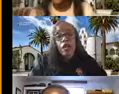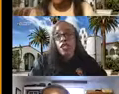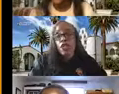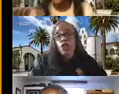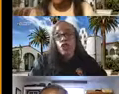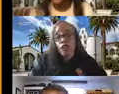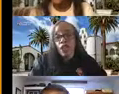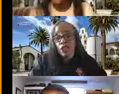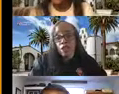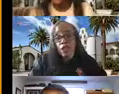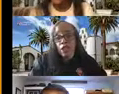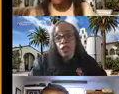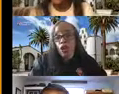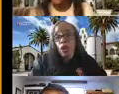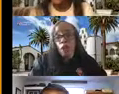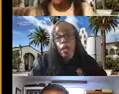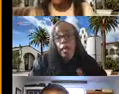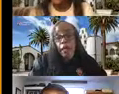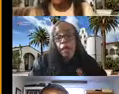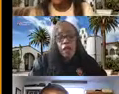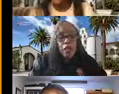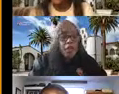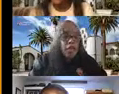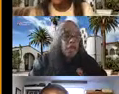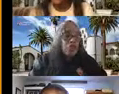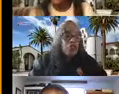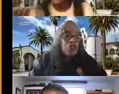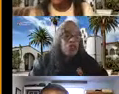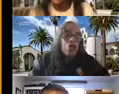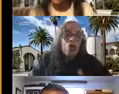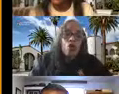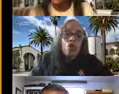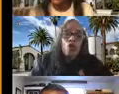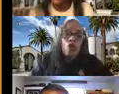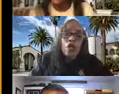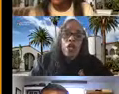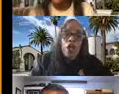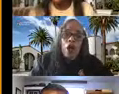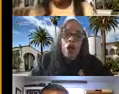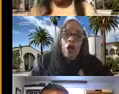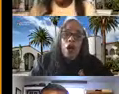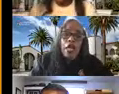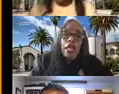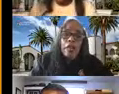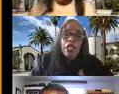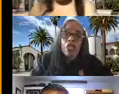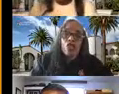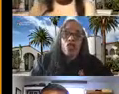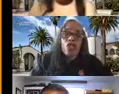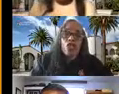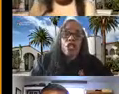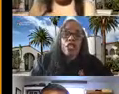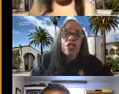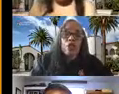A little over 1,000 of them are Black. And so what our aim is